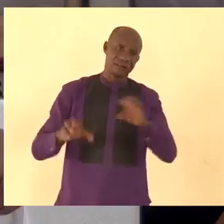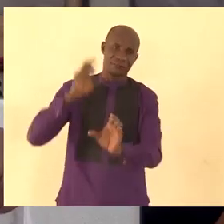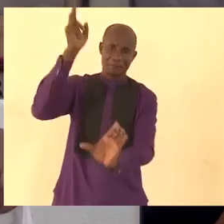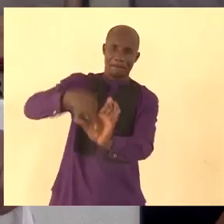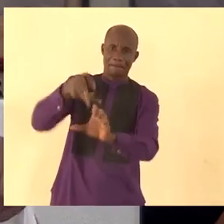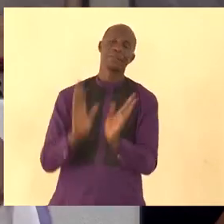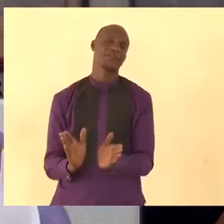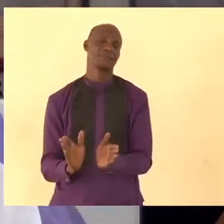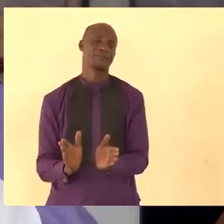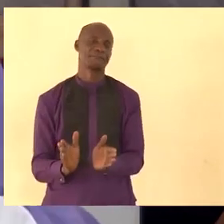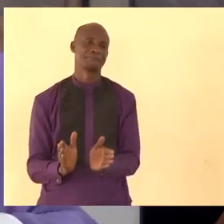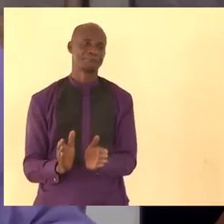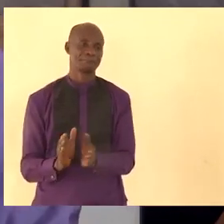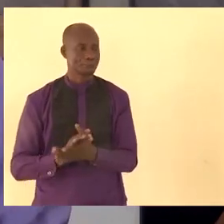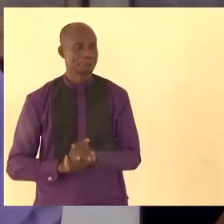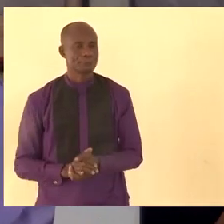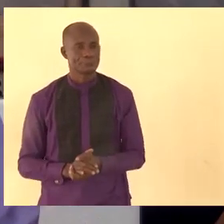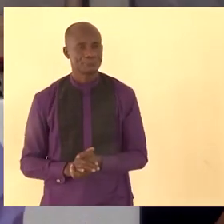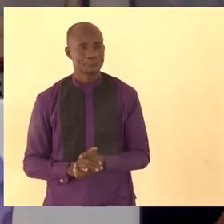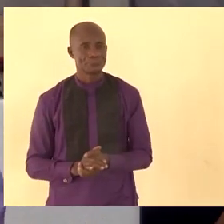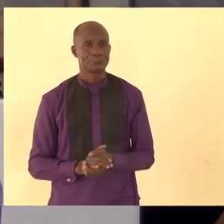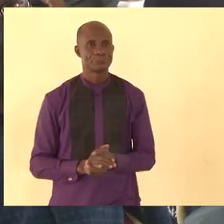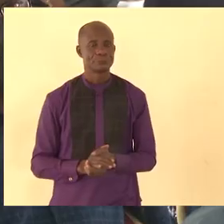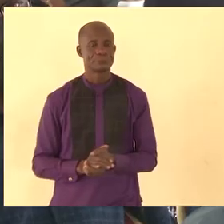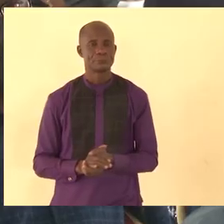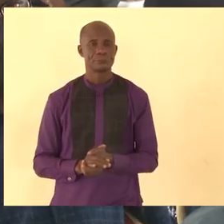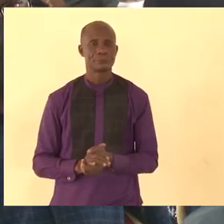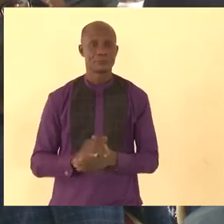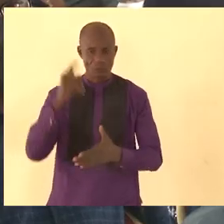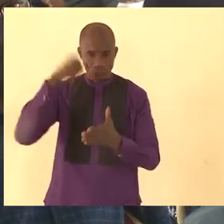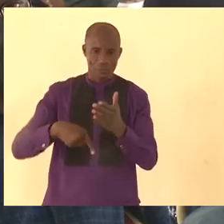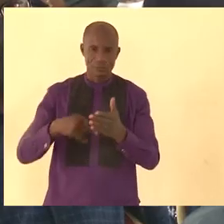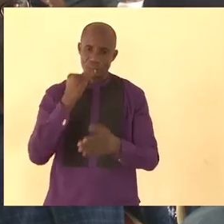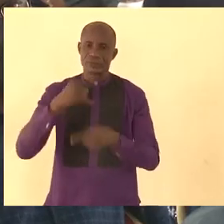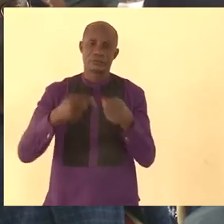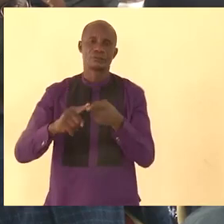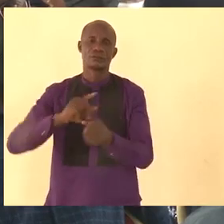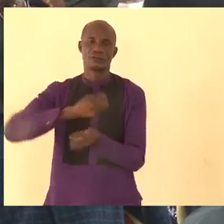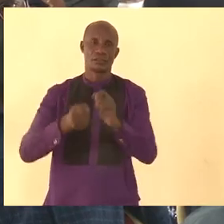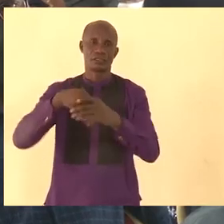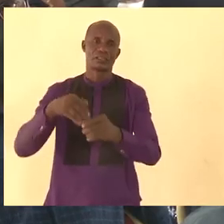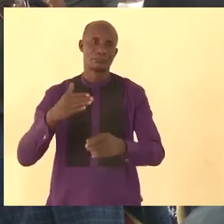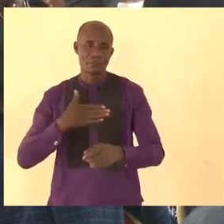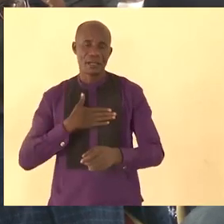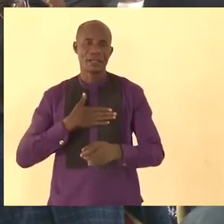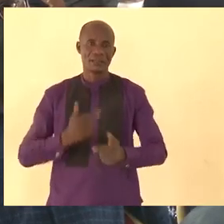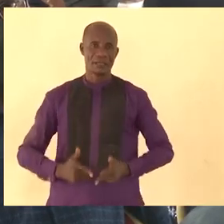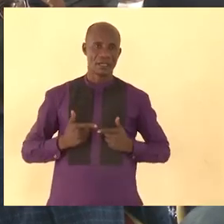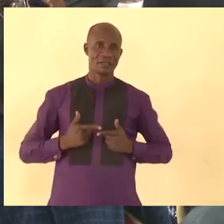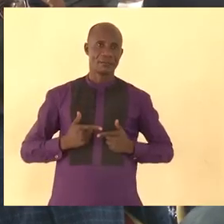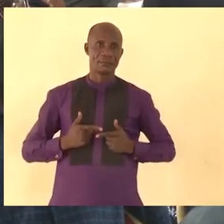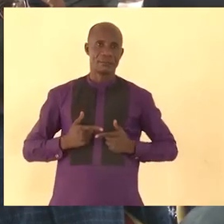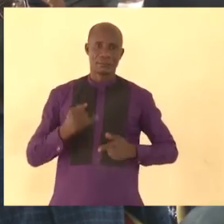participants. Yes. Yes, Father. What is going to change in my life is contained